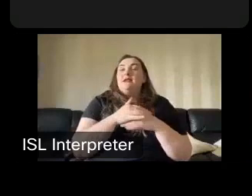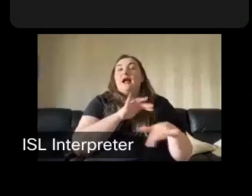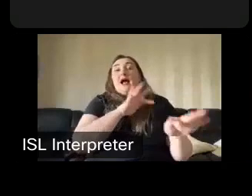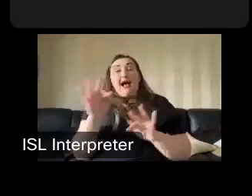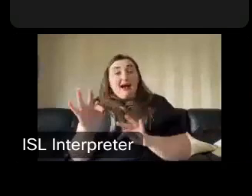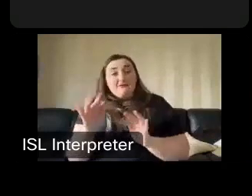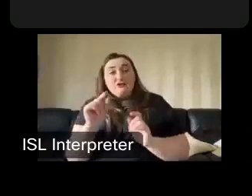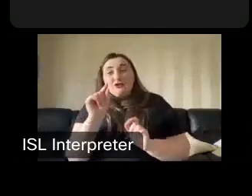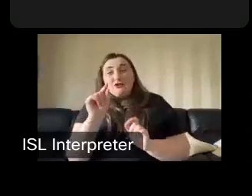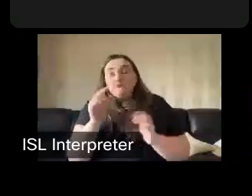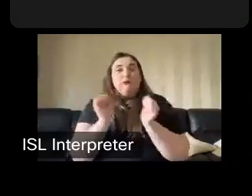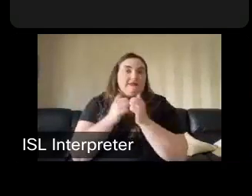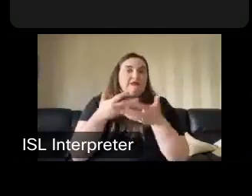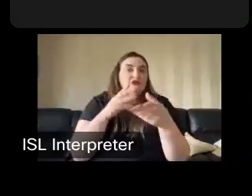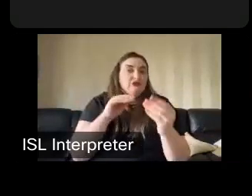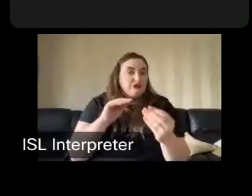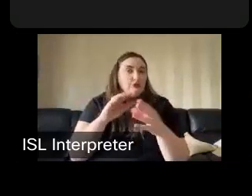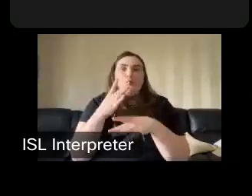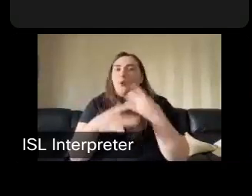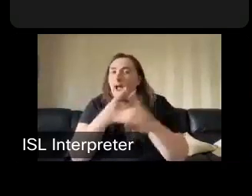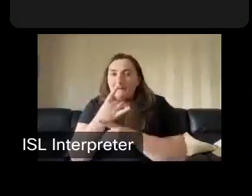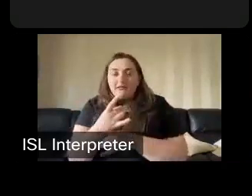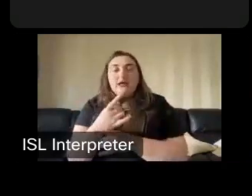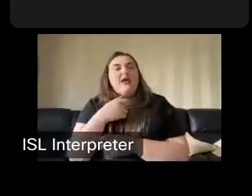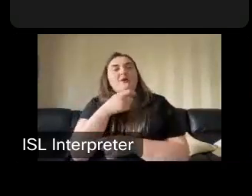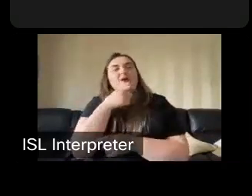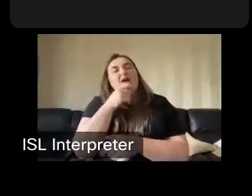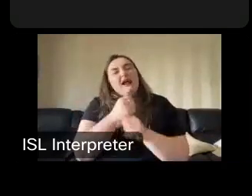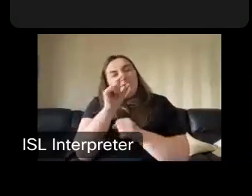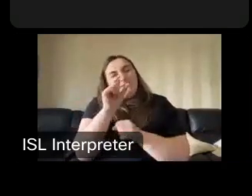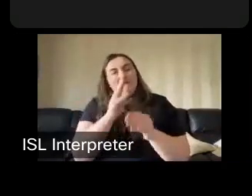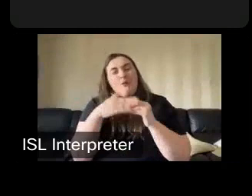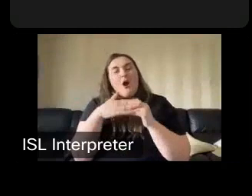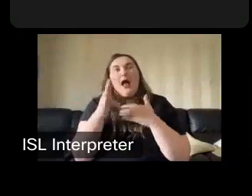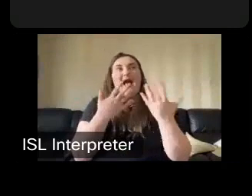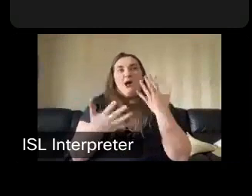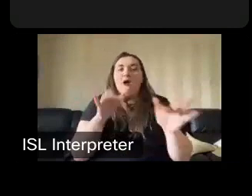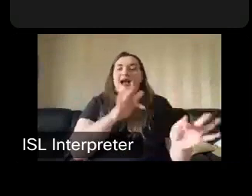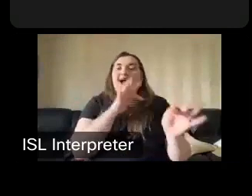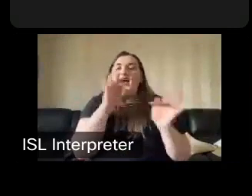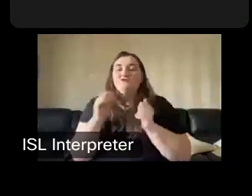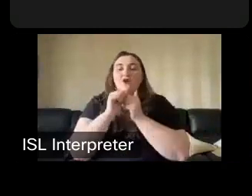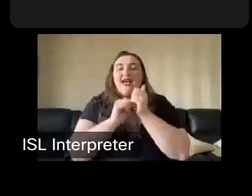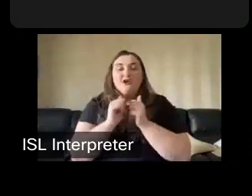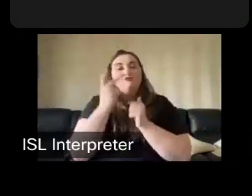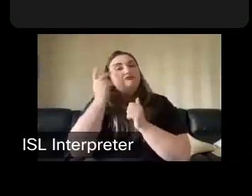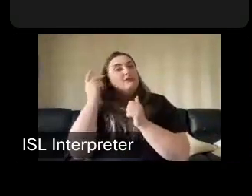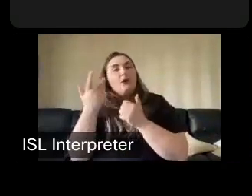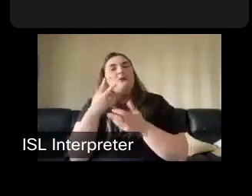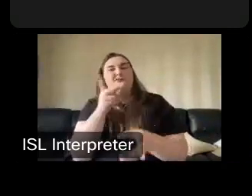time. And I'll say a little bit more about how do you do an after action review in the next